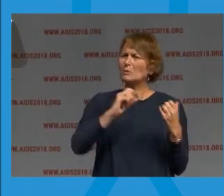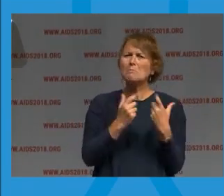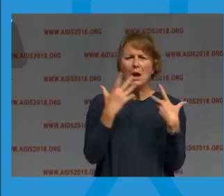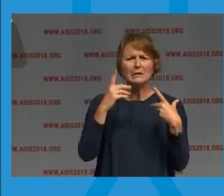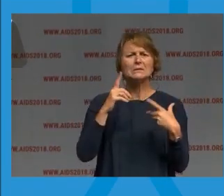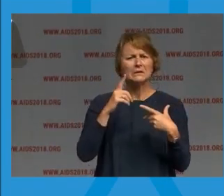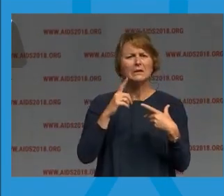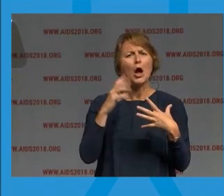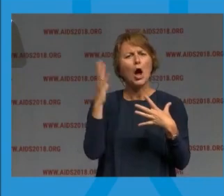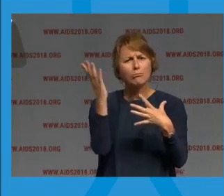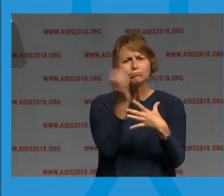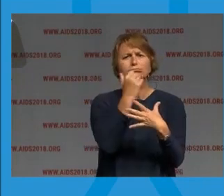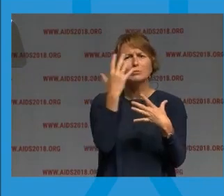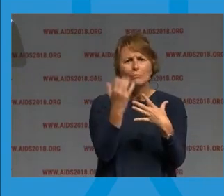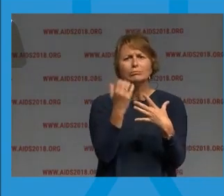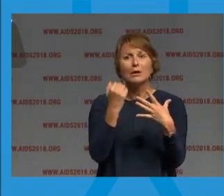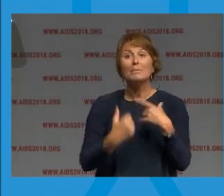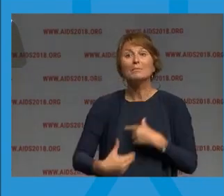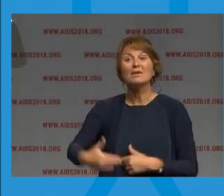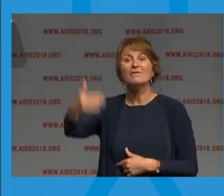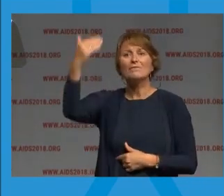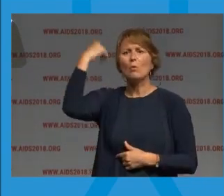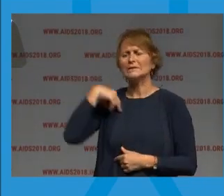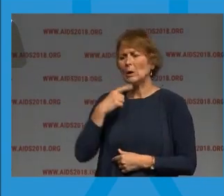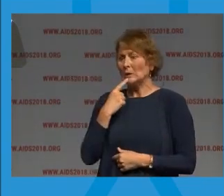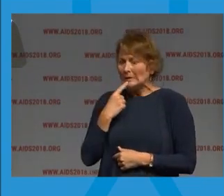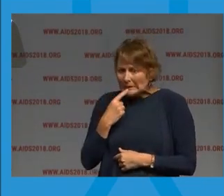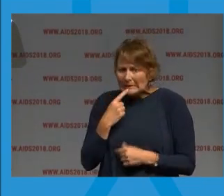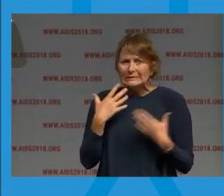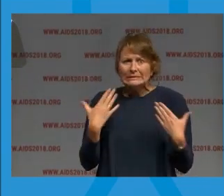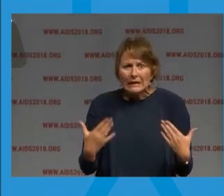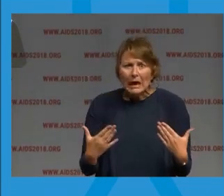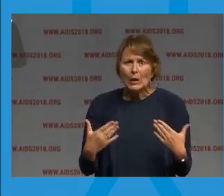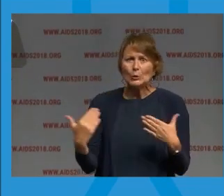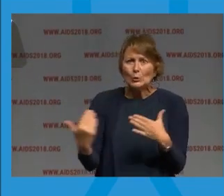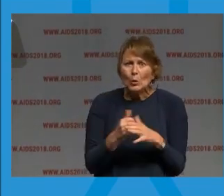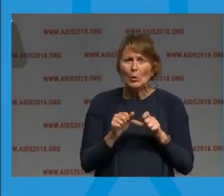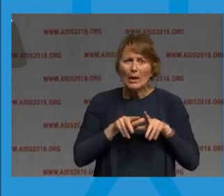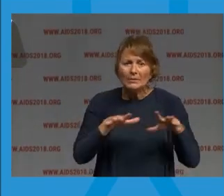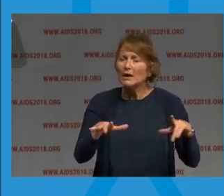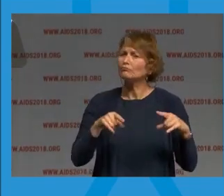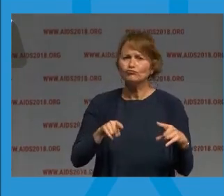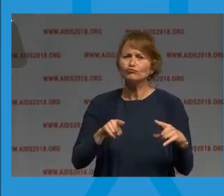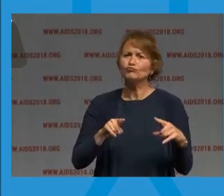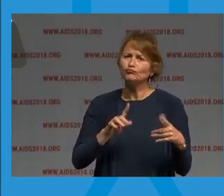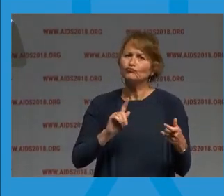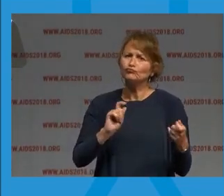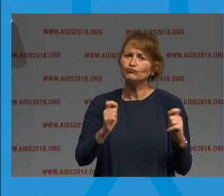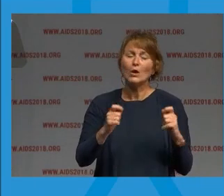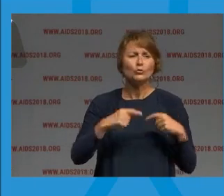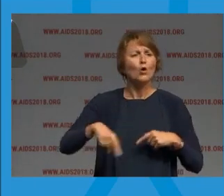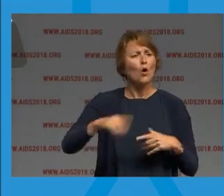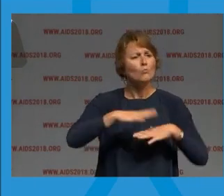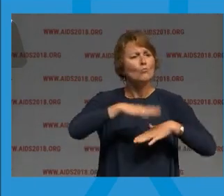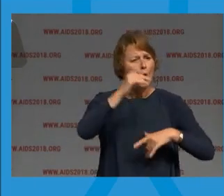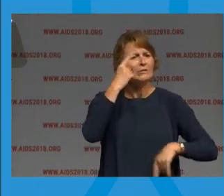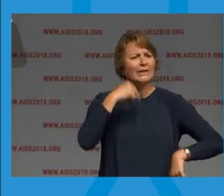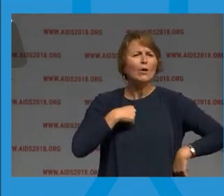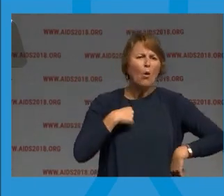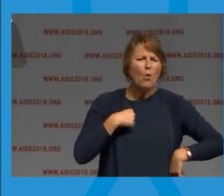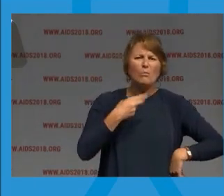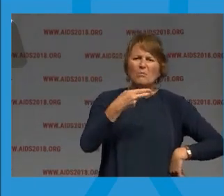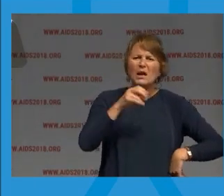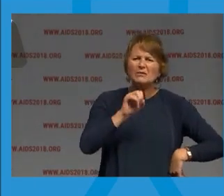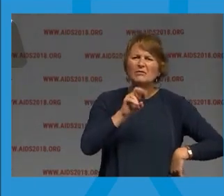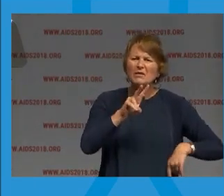panic that defined the early stages of this epidemic. Most of us now know and understand that HIV is not just about sex